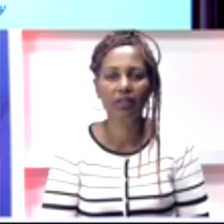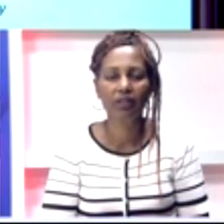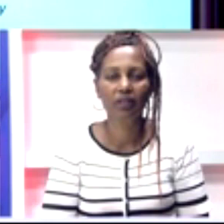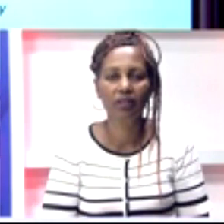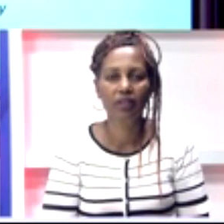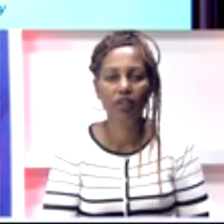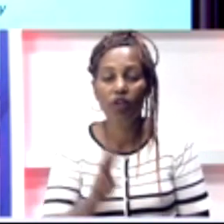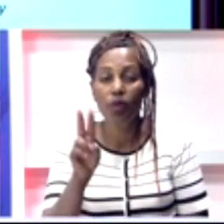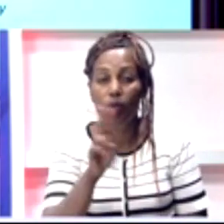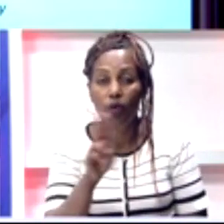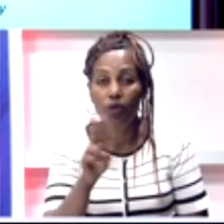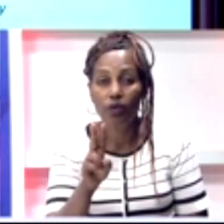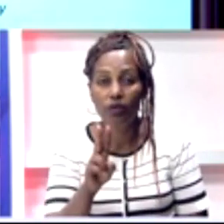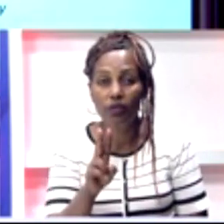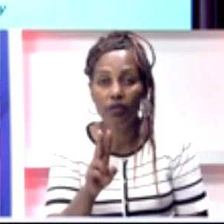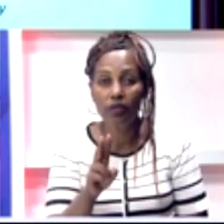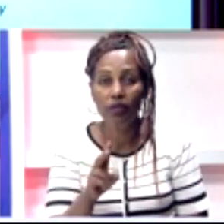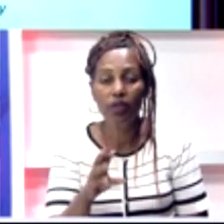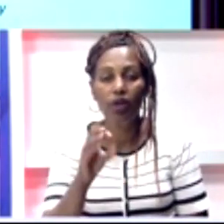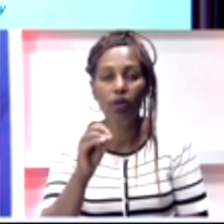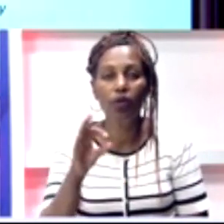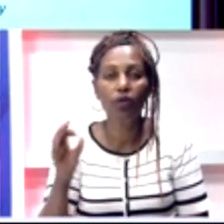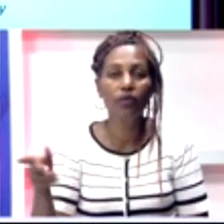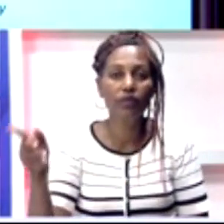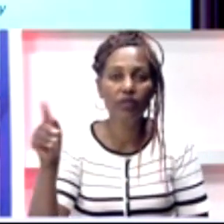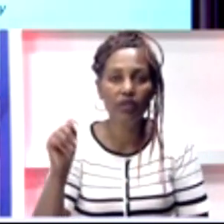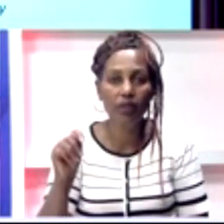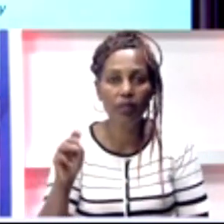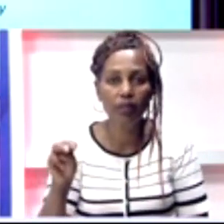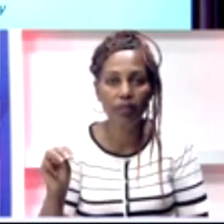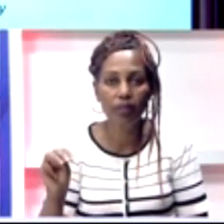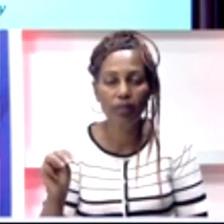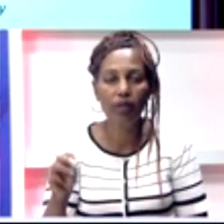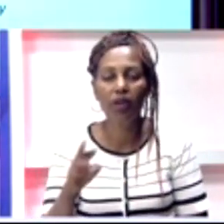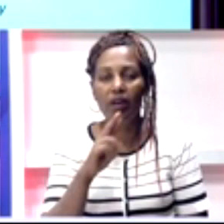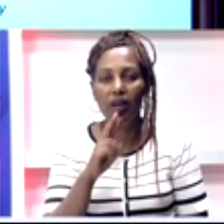Both of them are sure, first and second sentences.